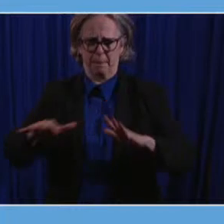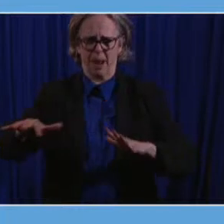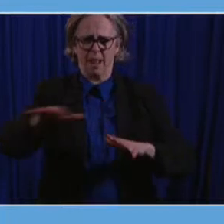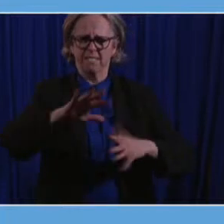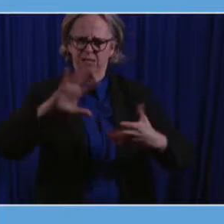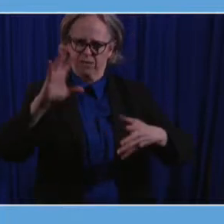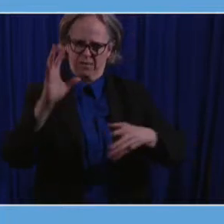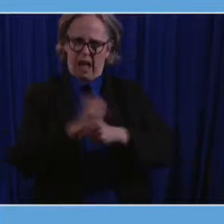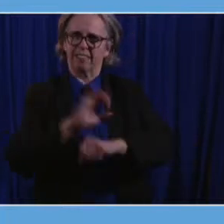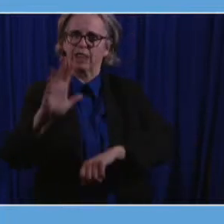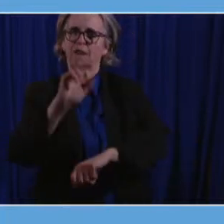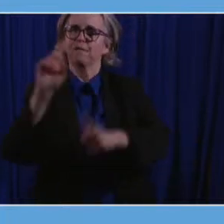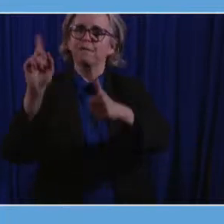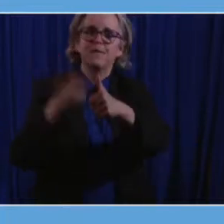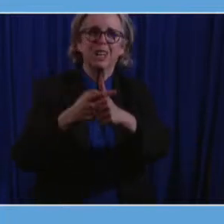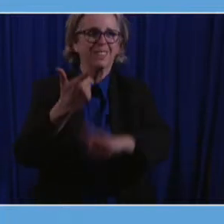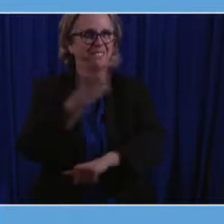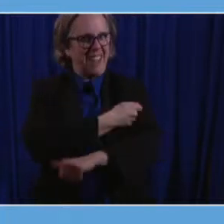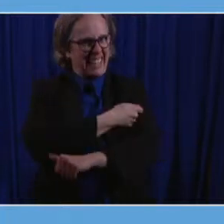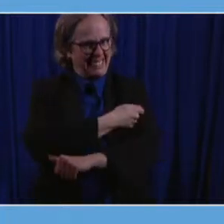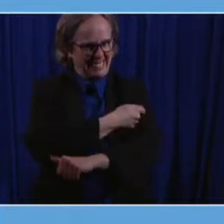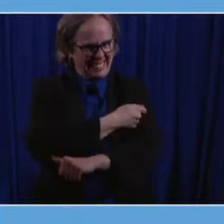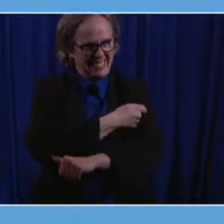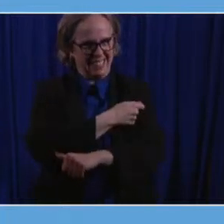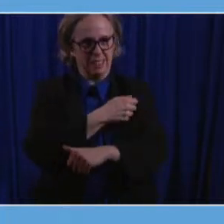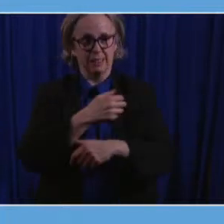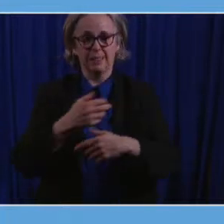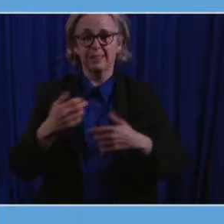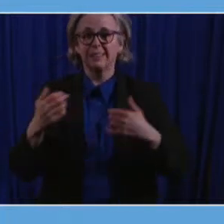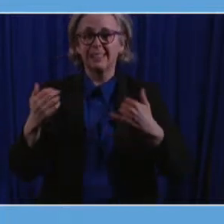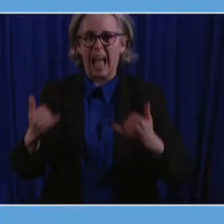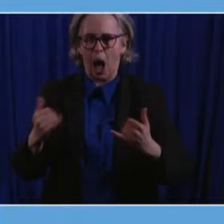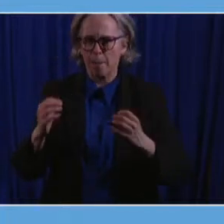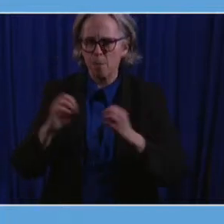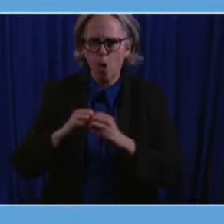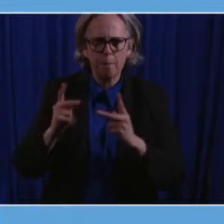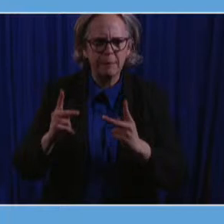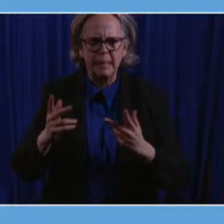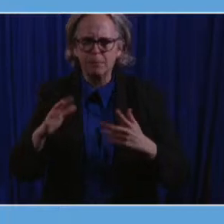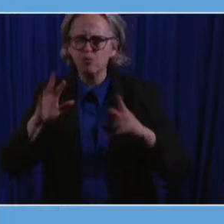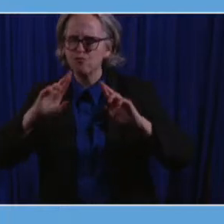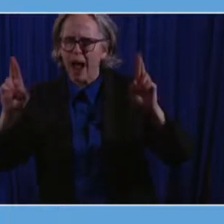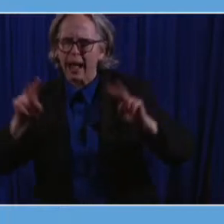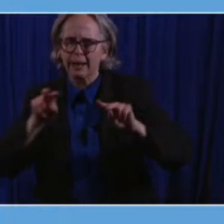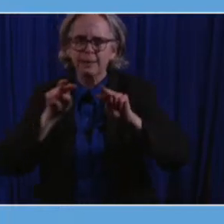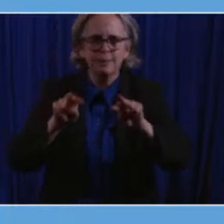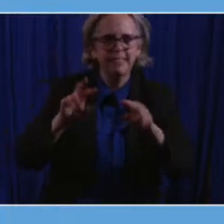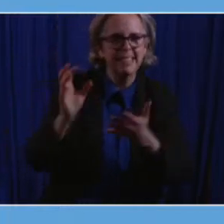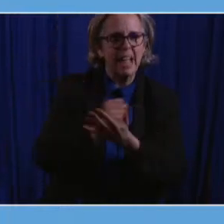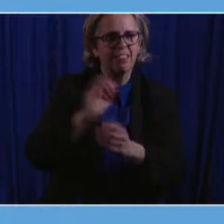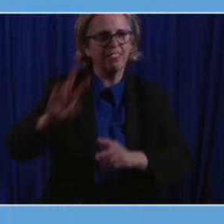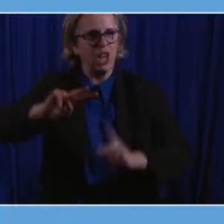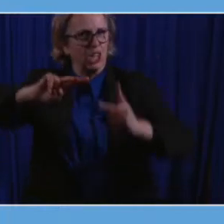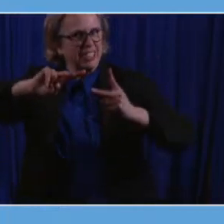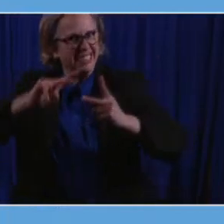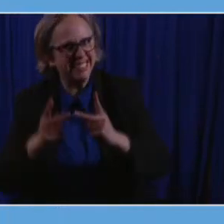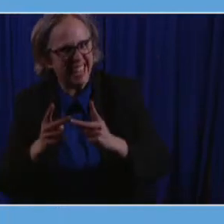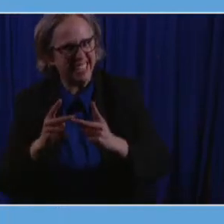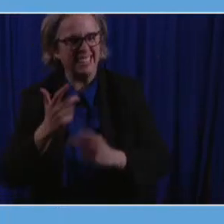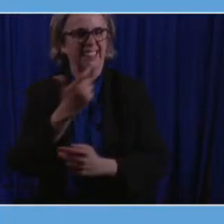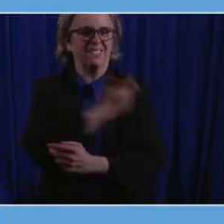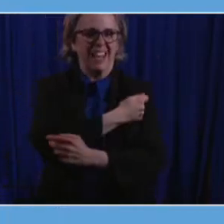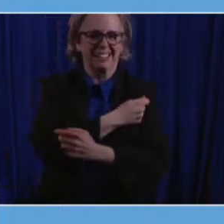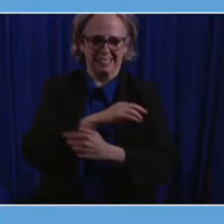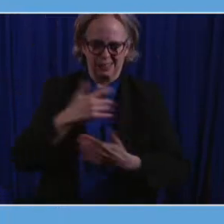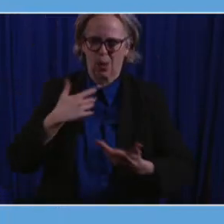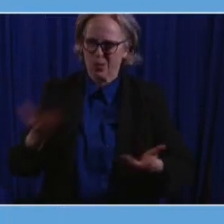that we've been seeing is more people getting their second dose than their first dose in the last week. Just where we are in